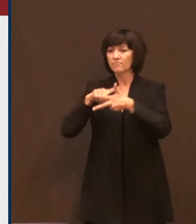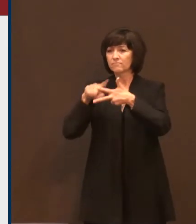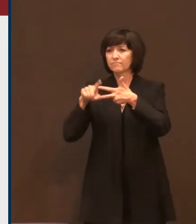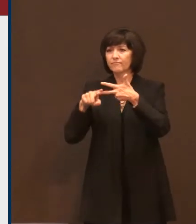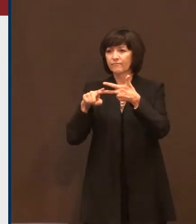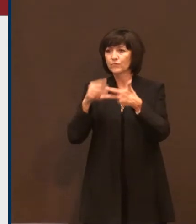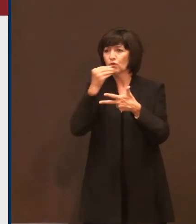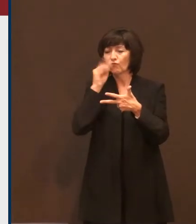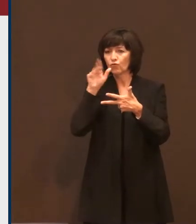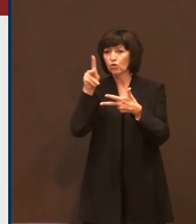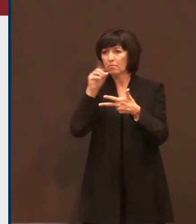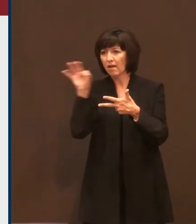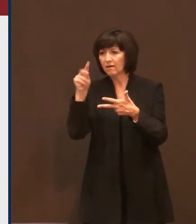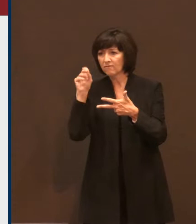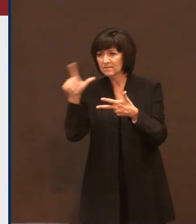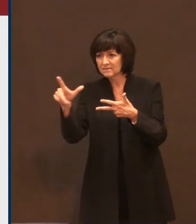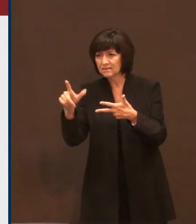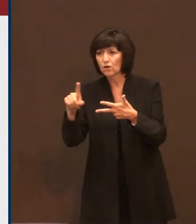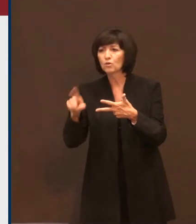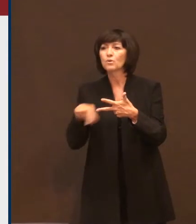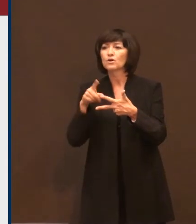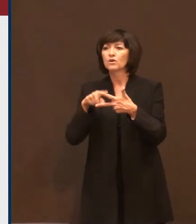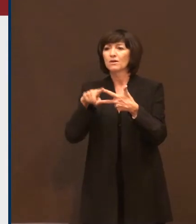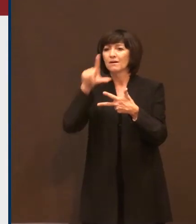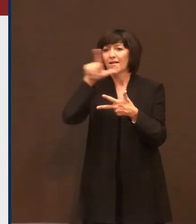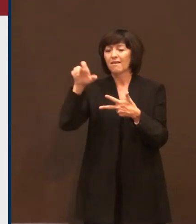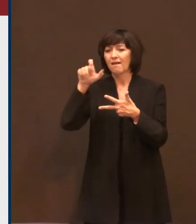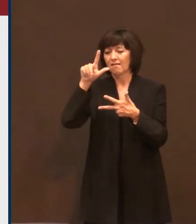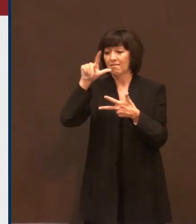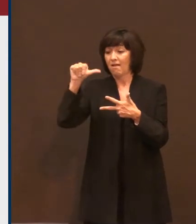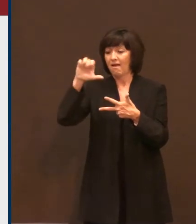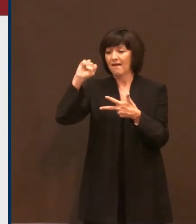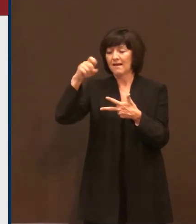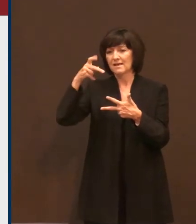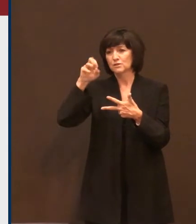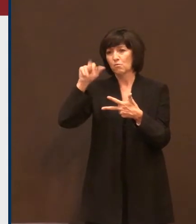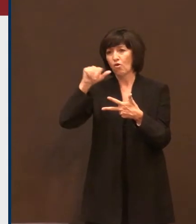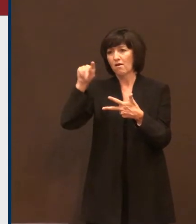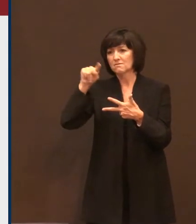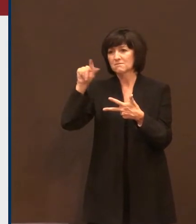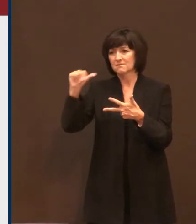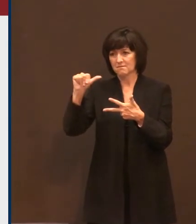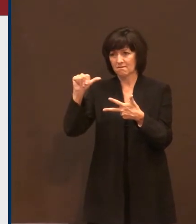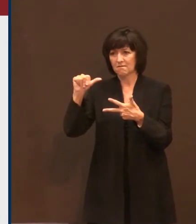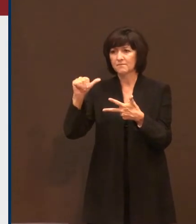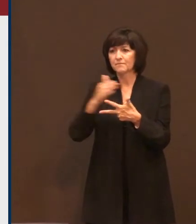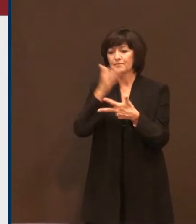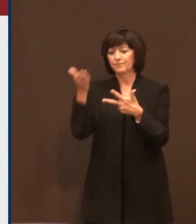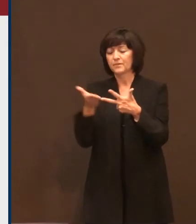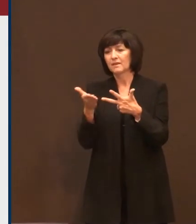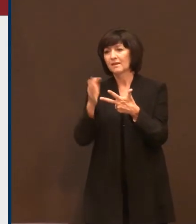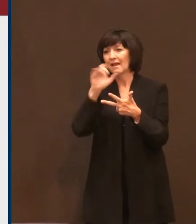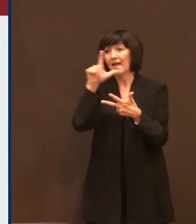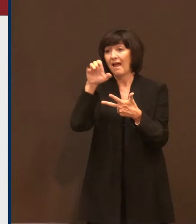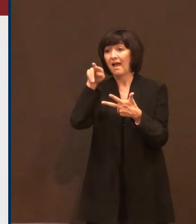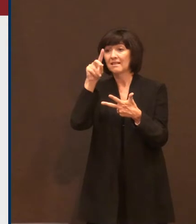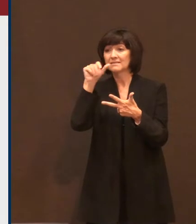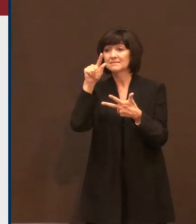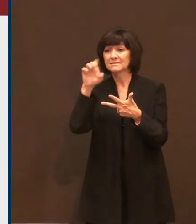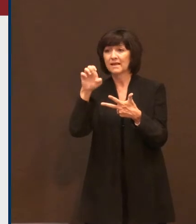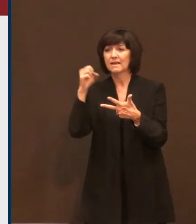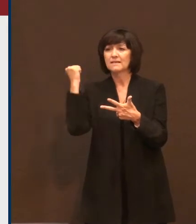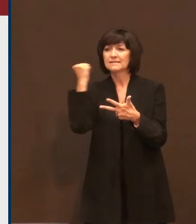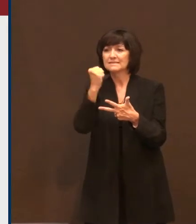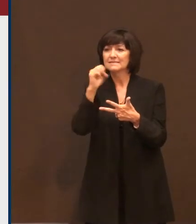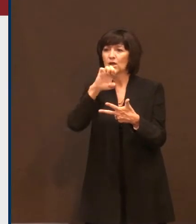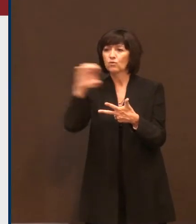In Western Sussex and Georgetown, also La Esperanza. And in Ellendale, the Southeast Rural Community Assistance